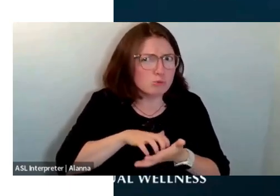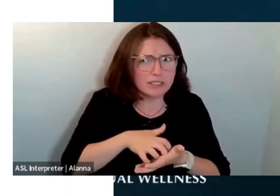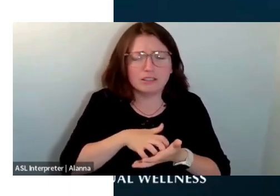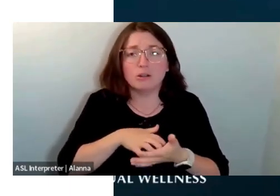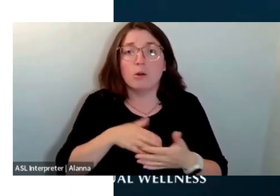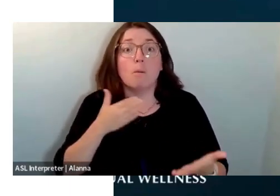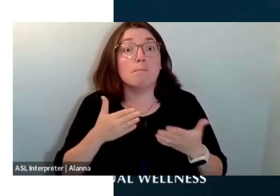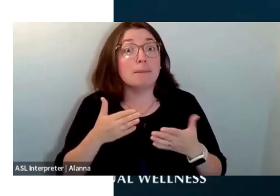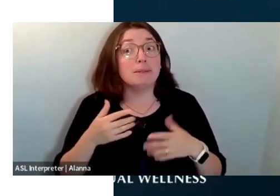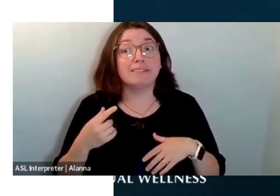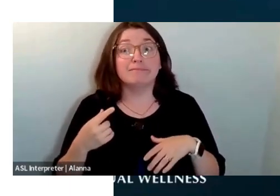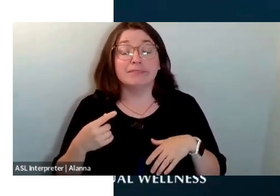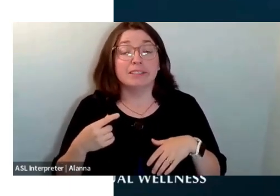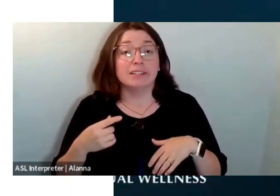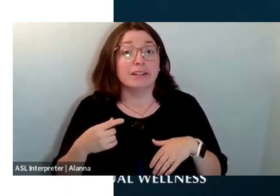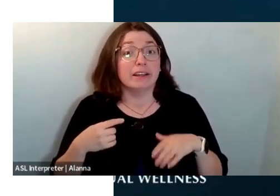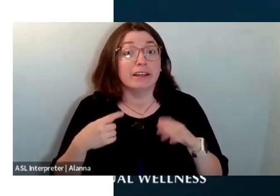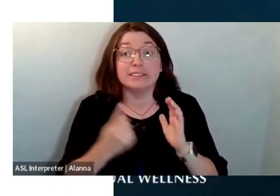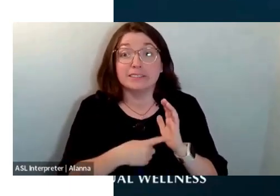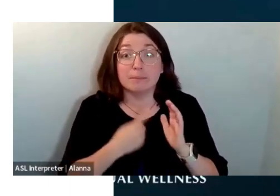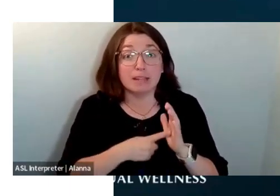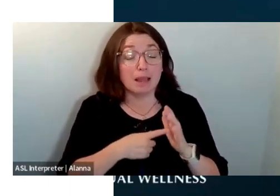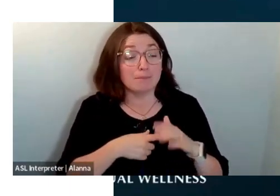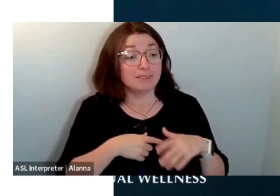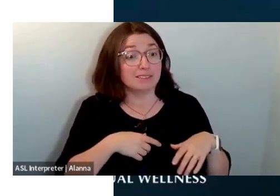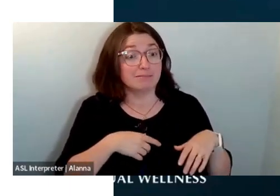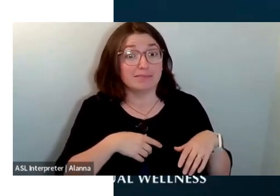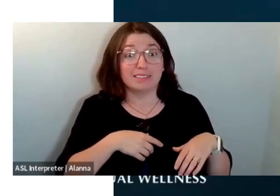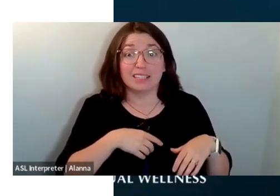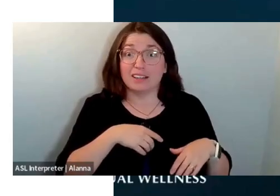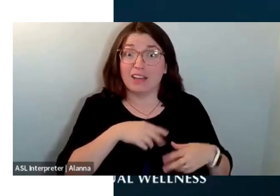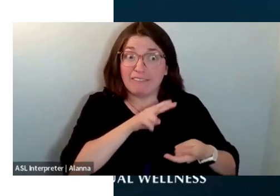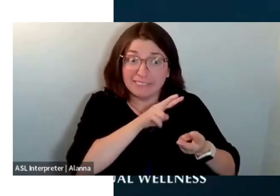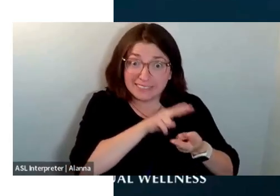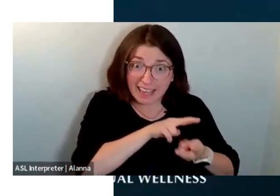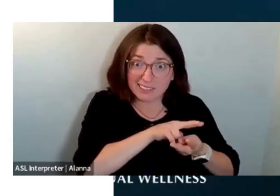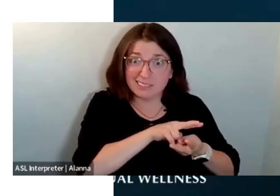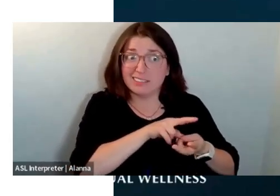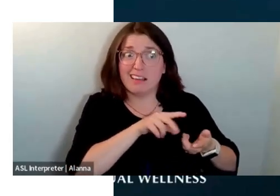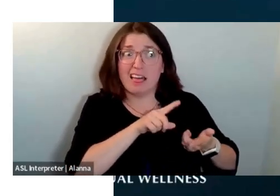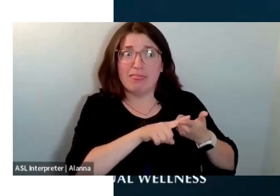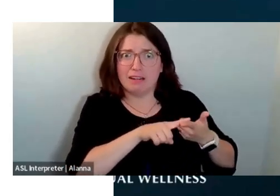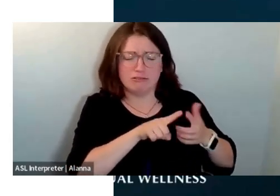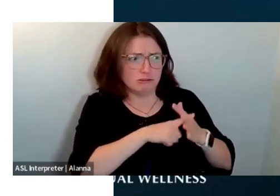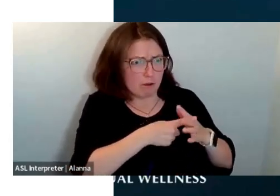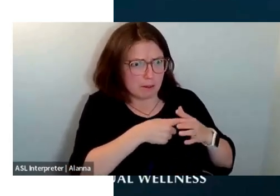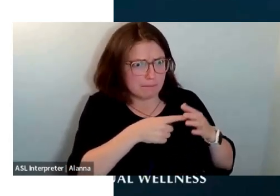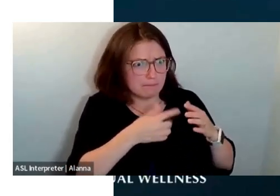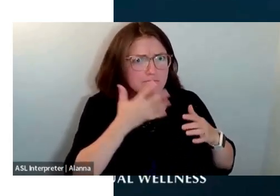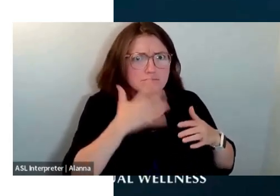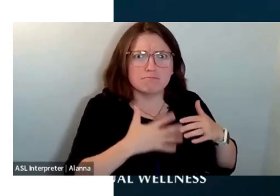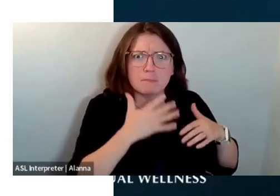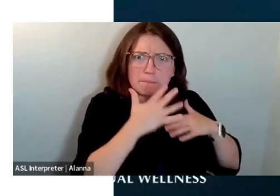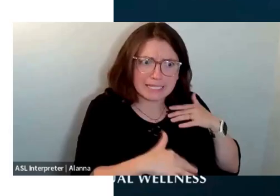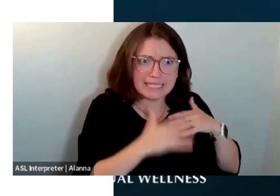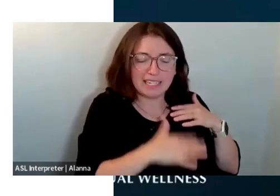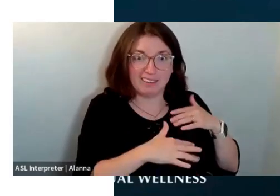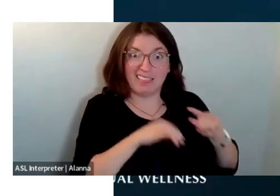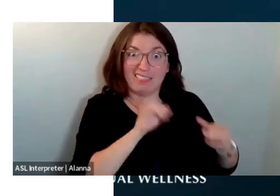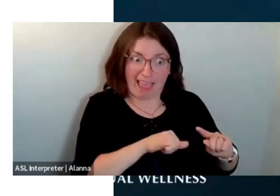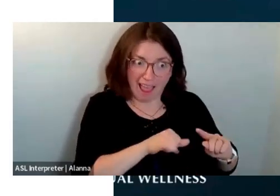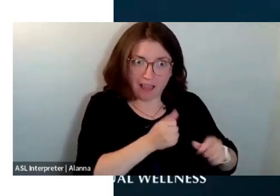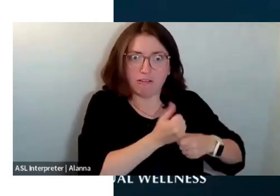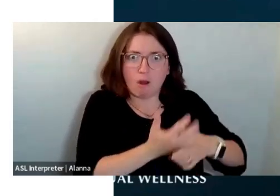with sex was how cancer came to light. There are, of course, emotional layers as well. In addition